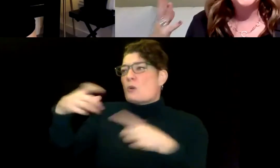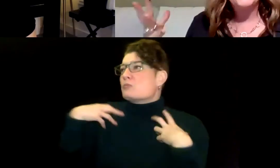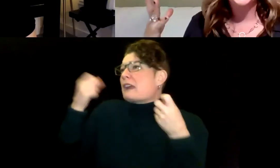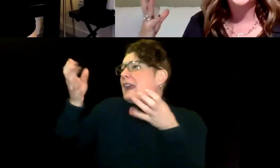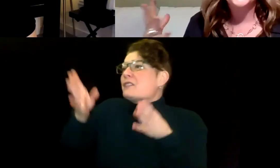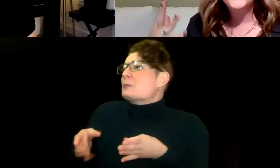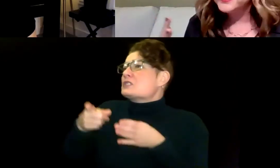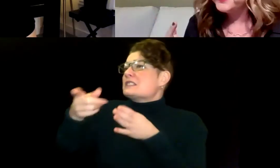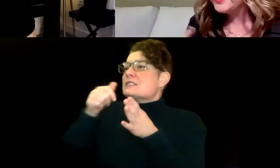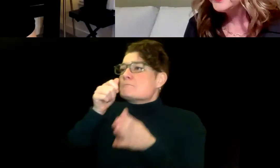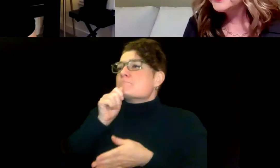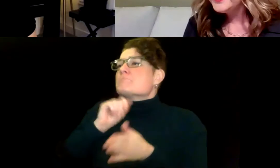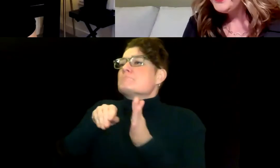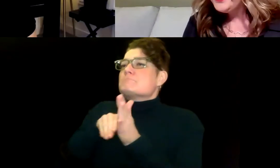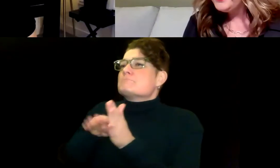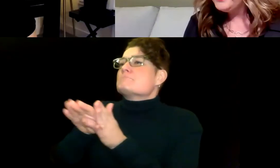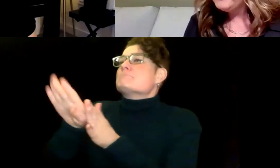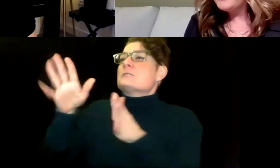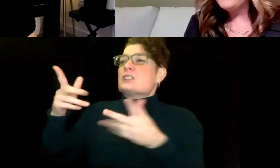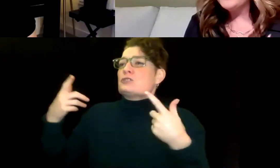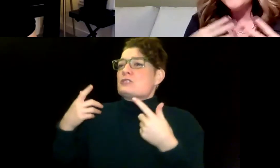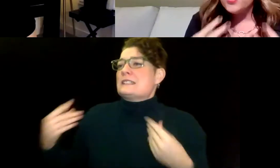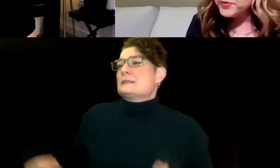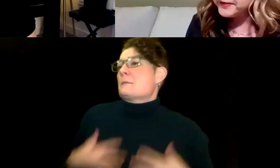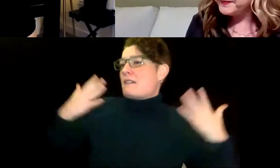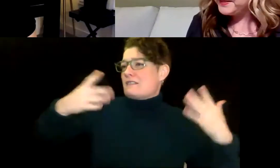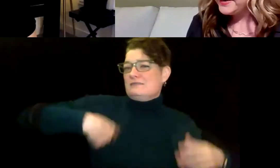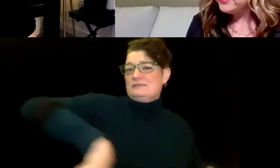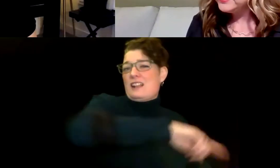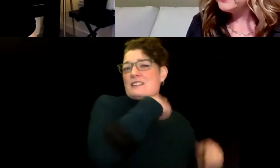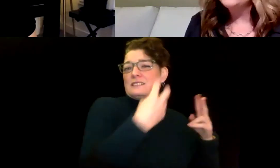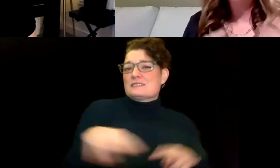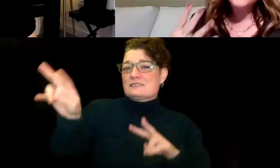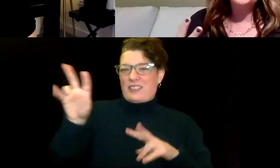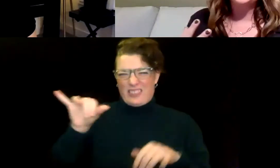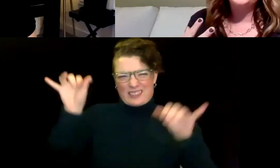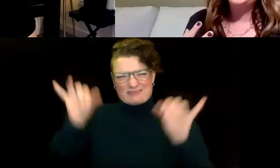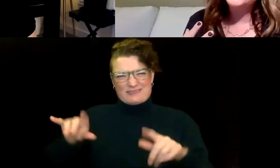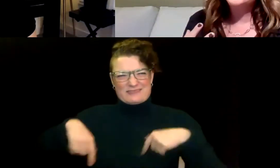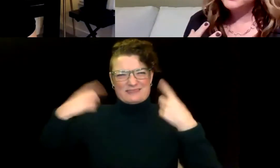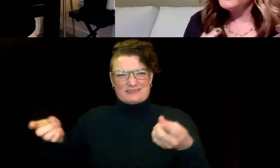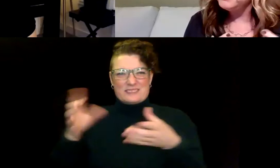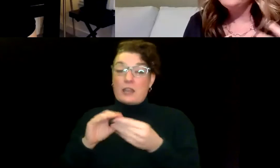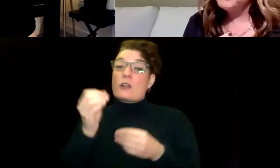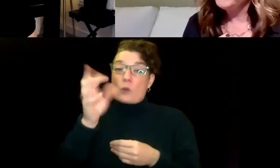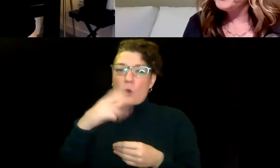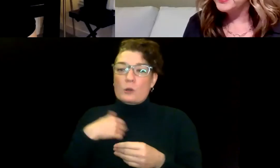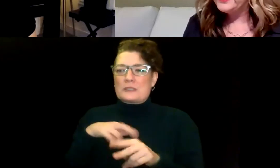and inspires the rest of us. That's always been the narrative, or is an object of pity.